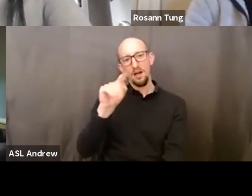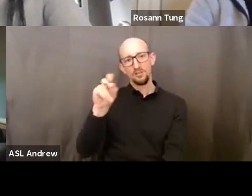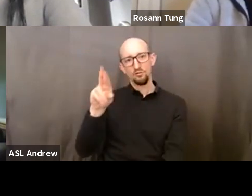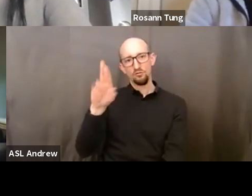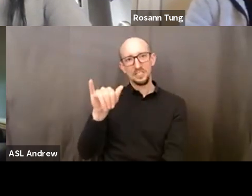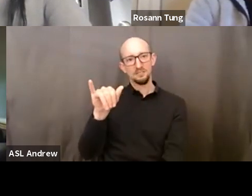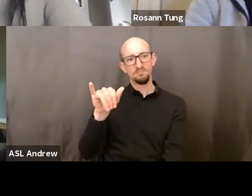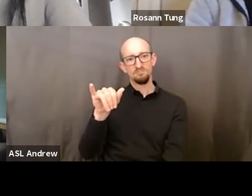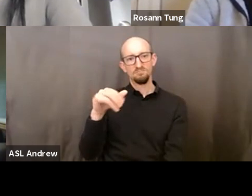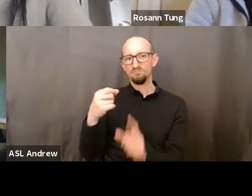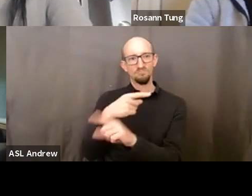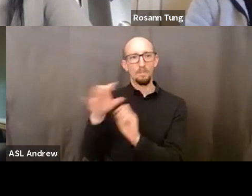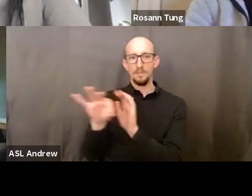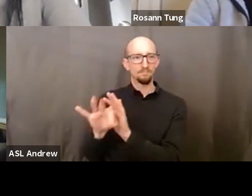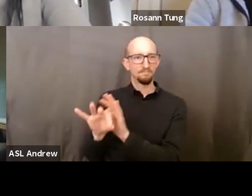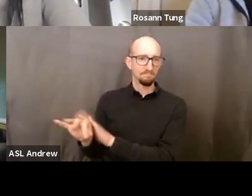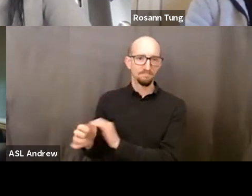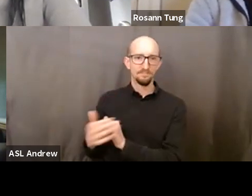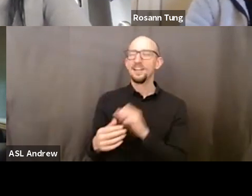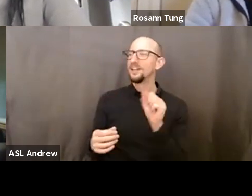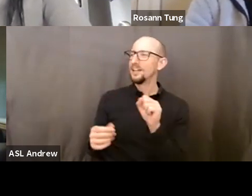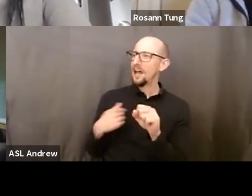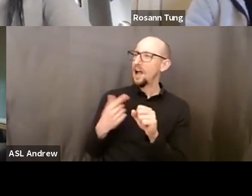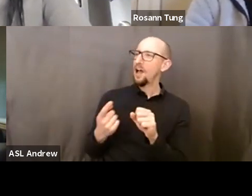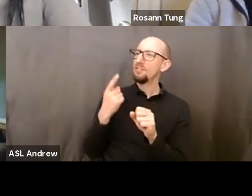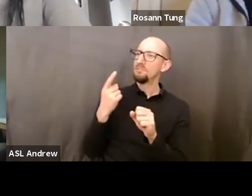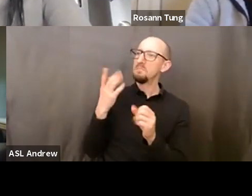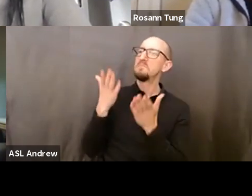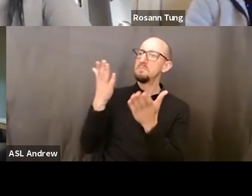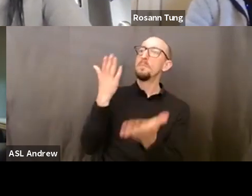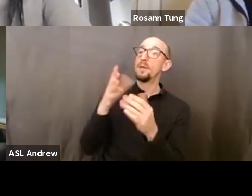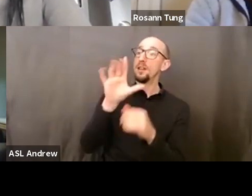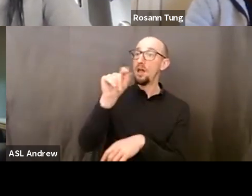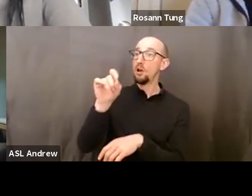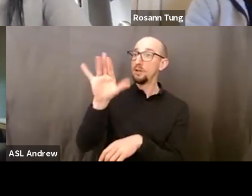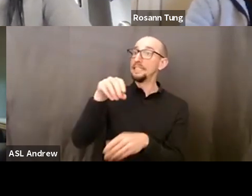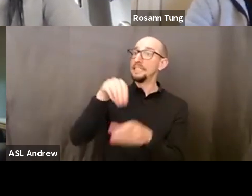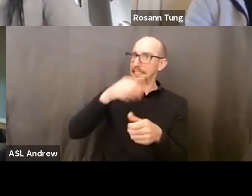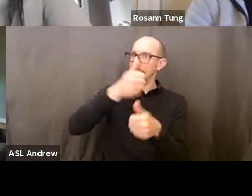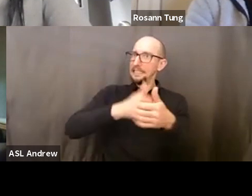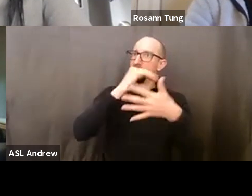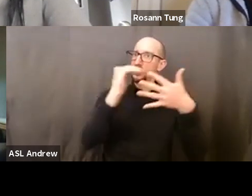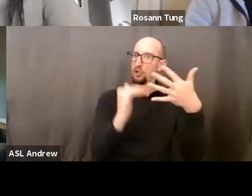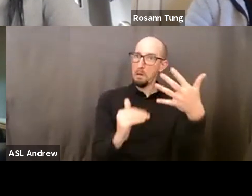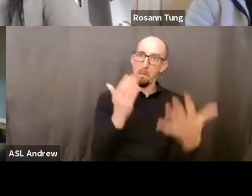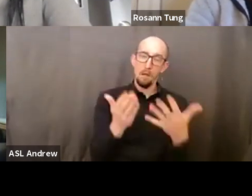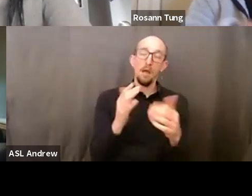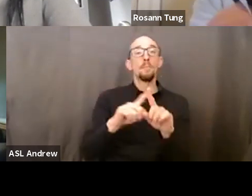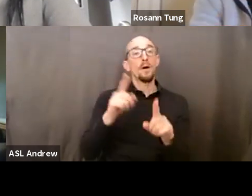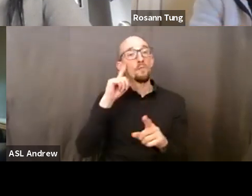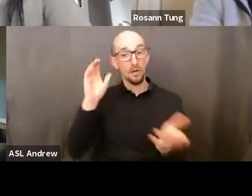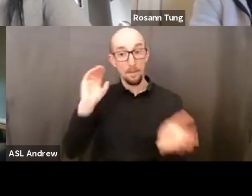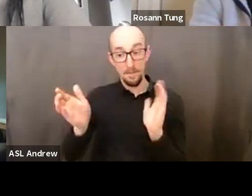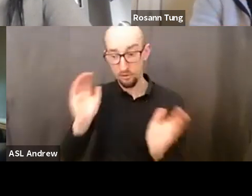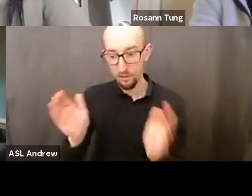I was going to bring up the fact that lottery within the tier, but I was also just thinking in terms of comparison, since we're talking about